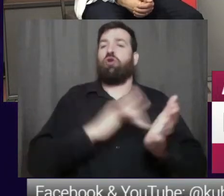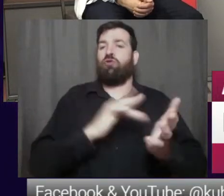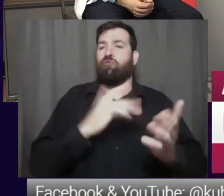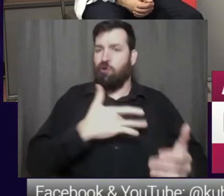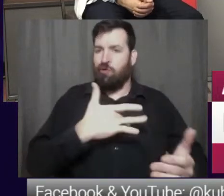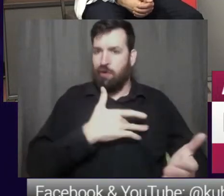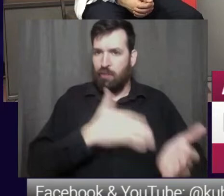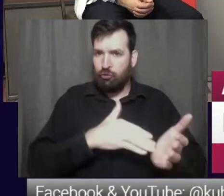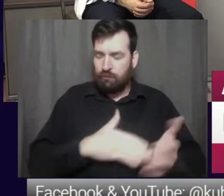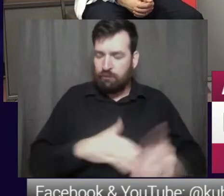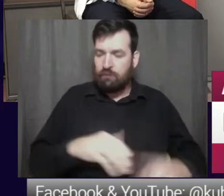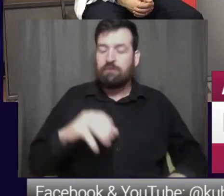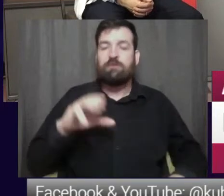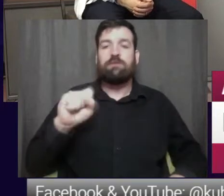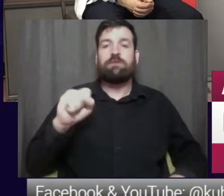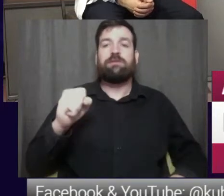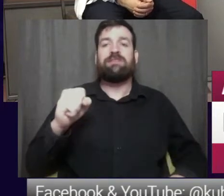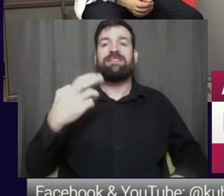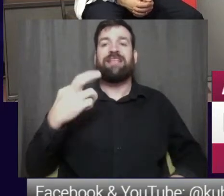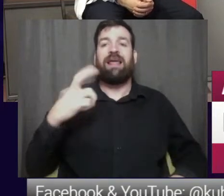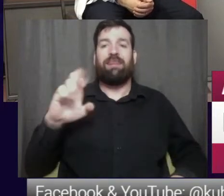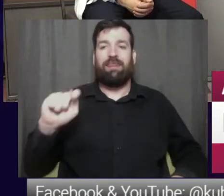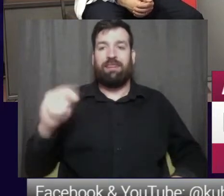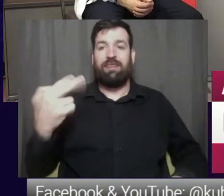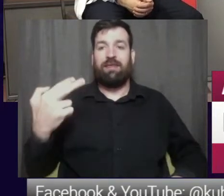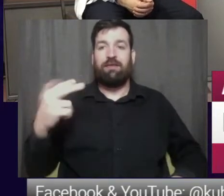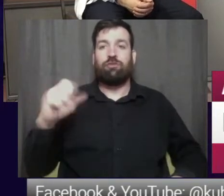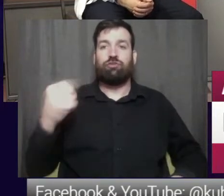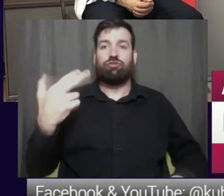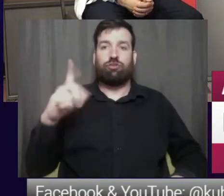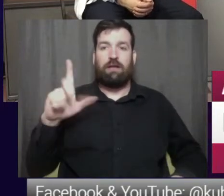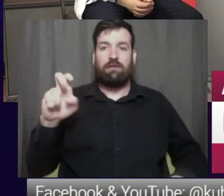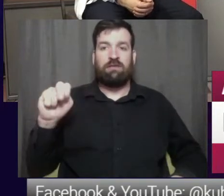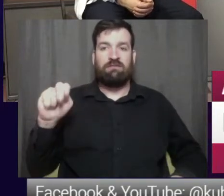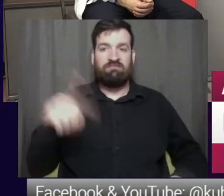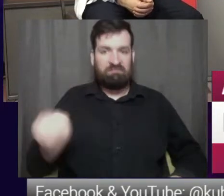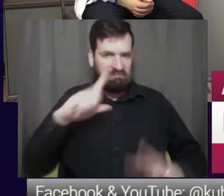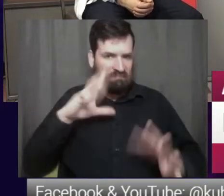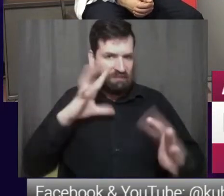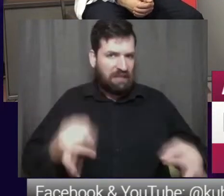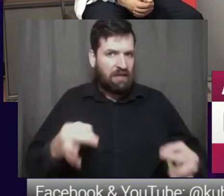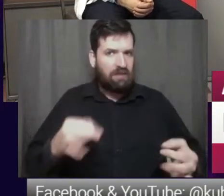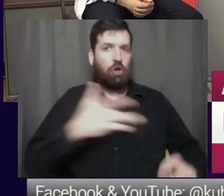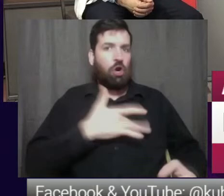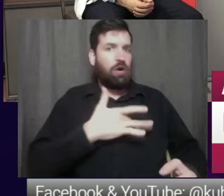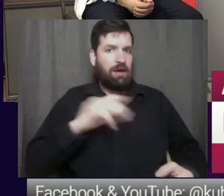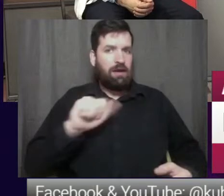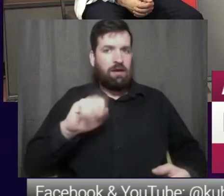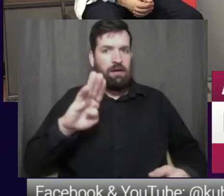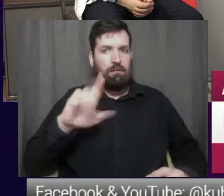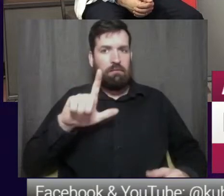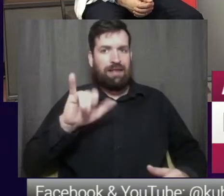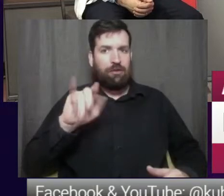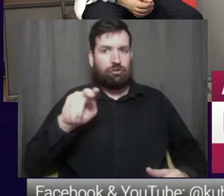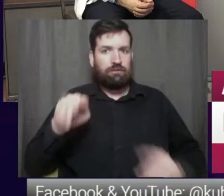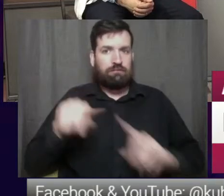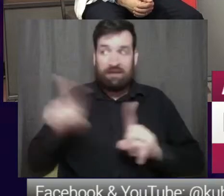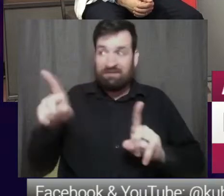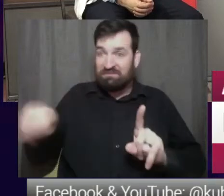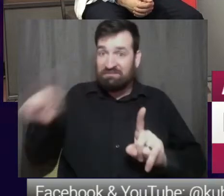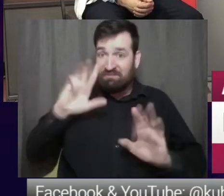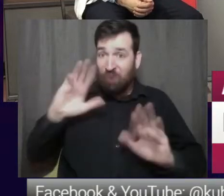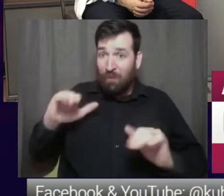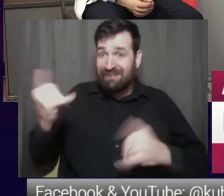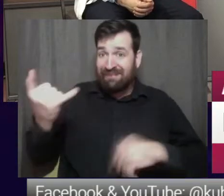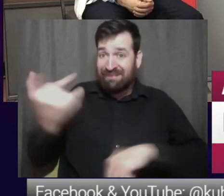Sheldon. You made the decision to do the cardiac ablation. We're going to get to what that is in a moment. But first, Jeff, I think we were all hoping you'd be at home today so we could see your